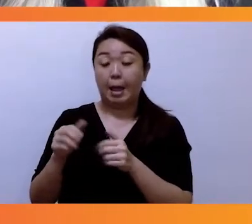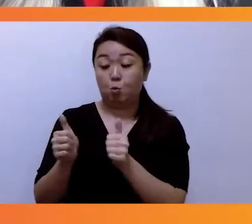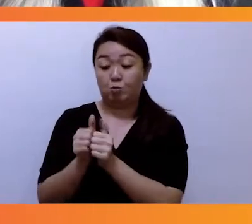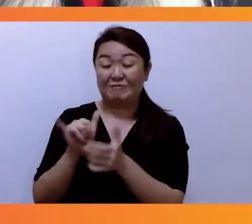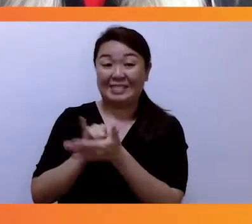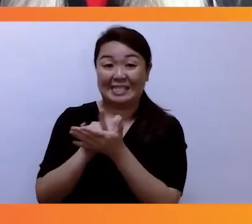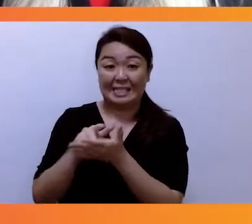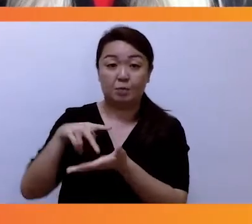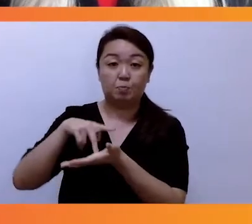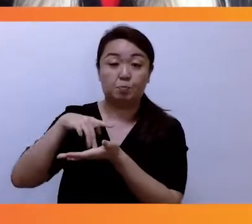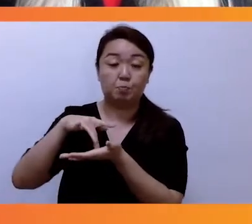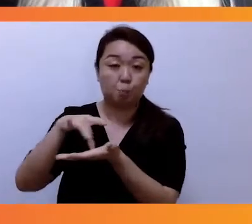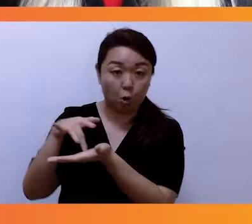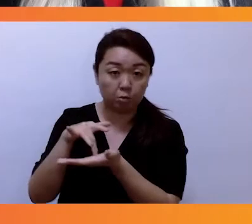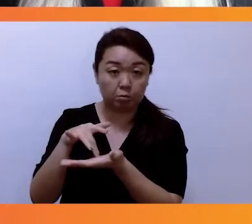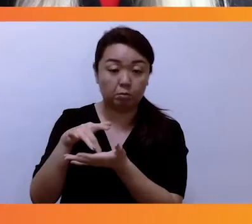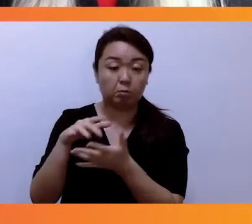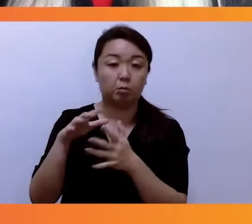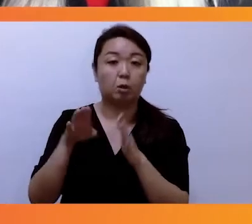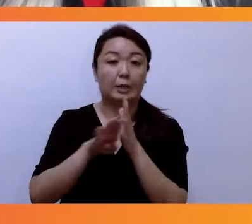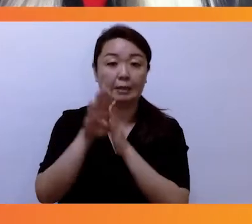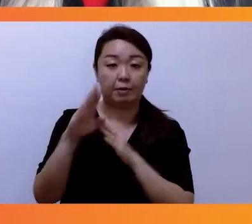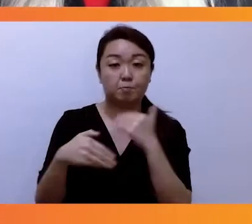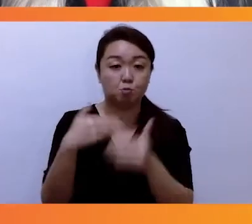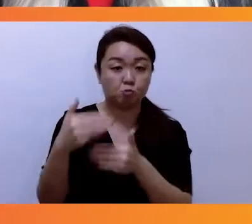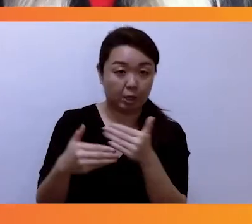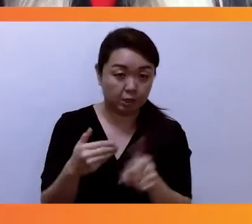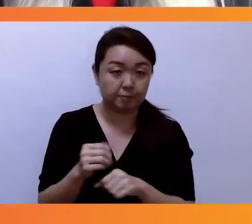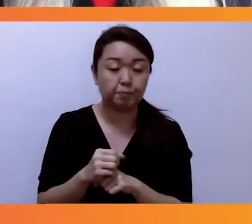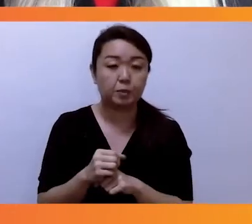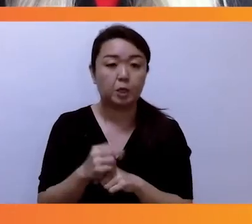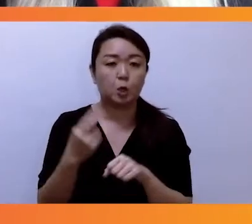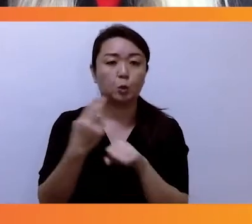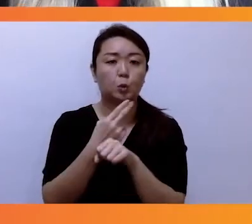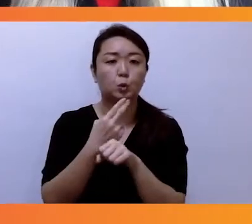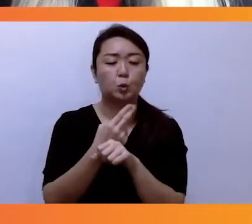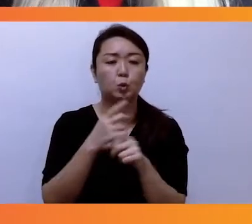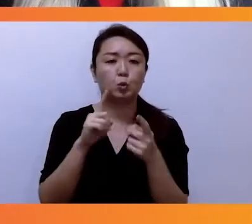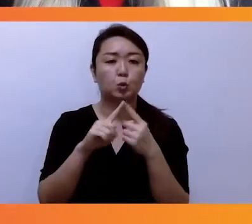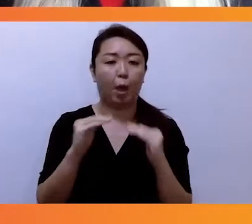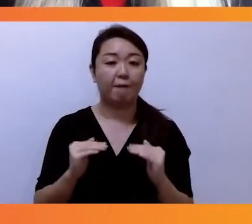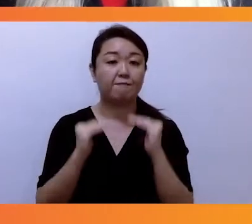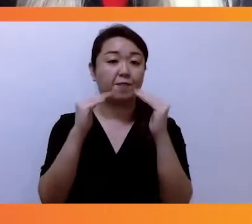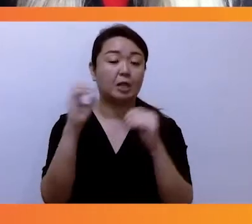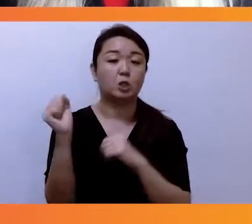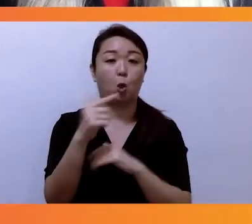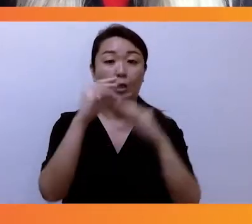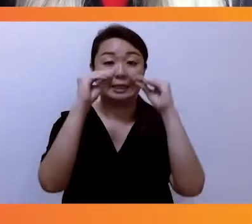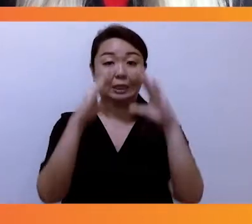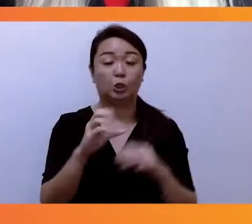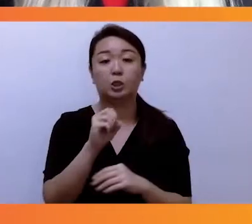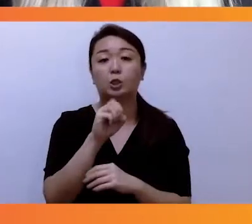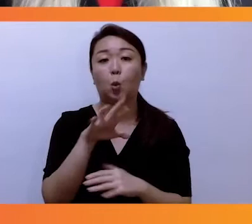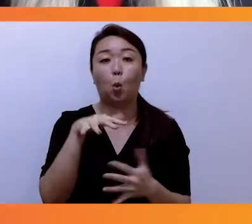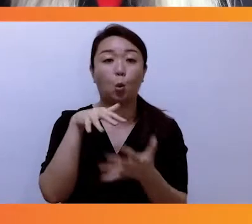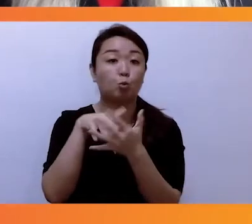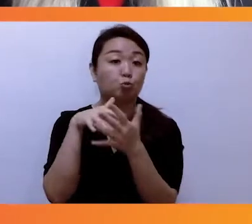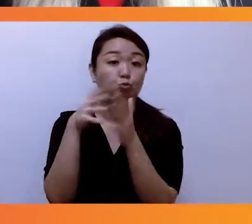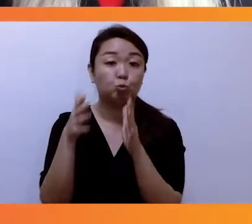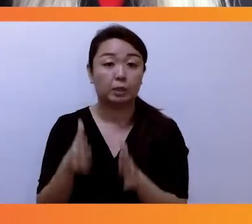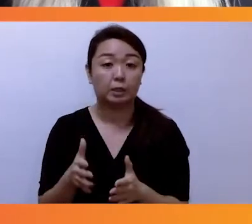Alongside those models of development progressions used to advance